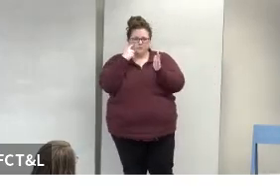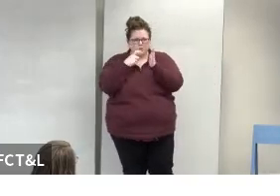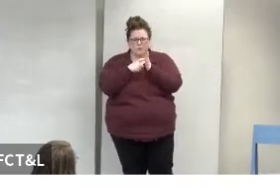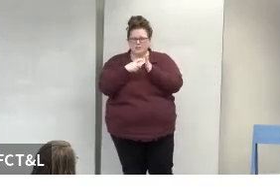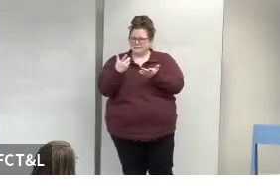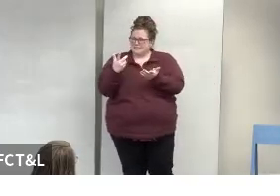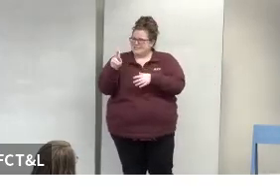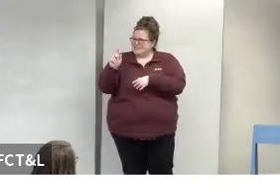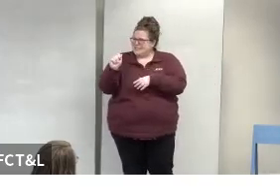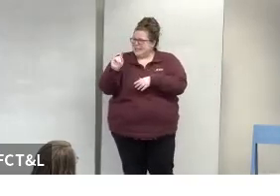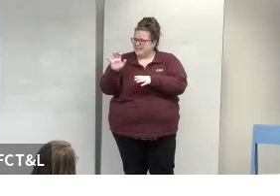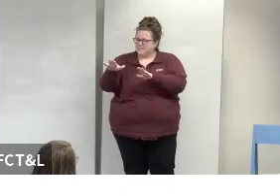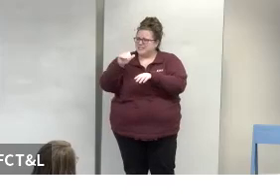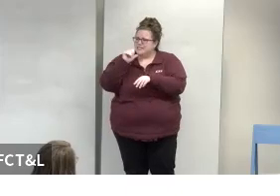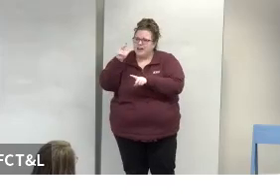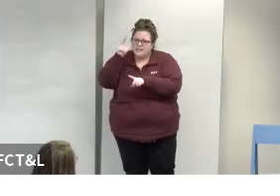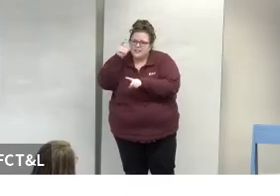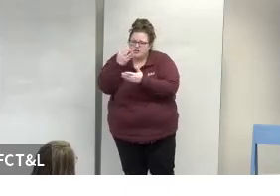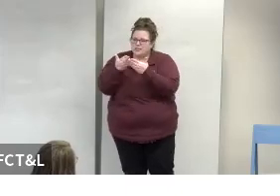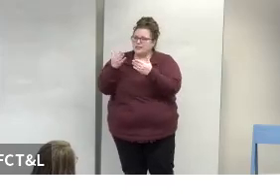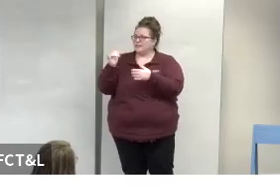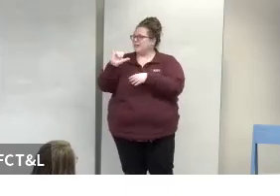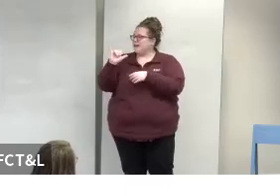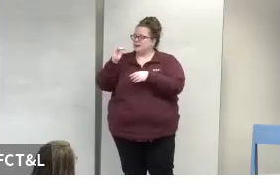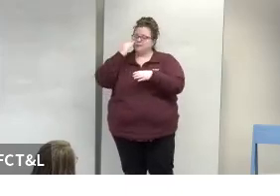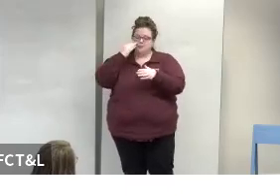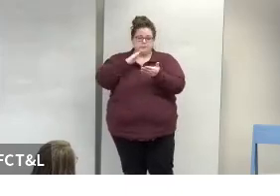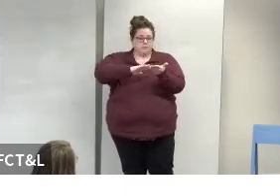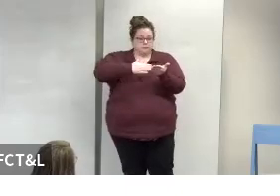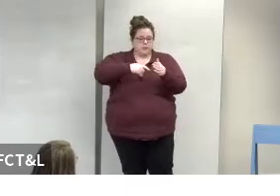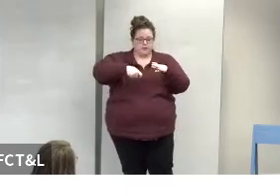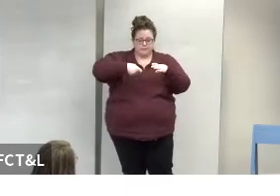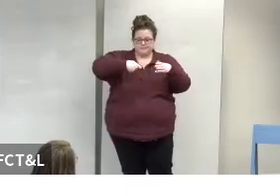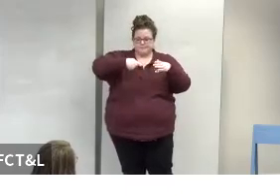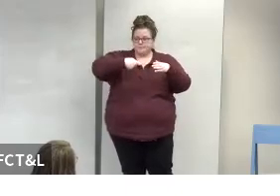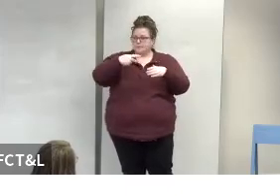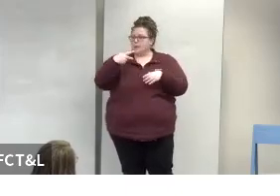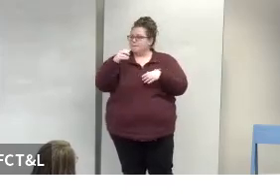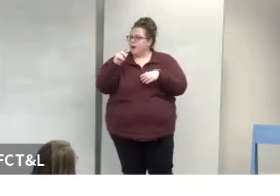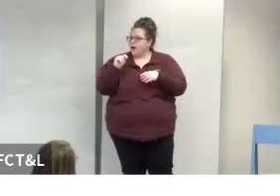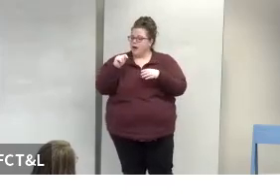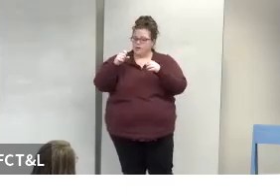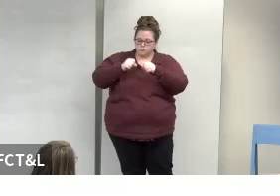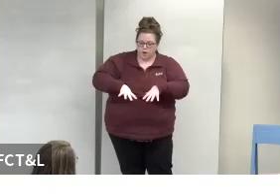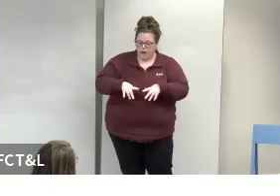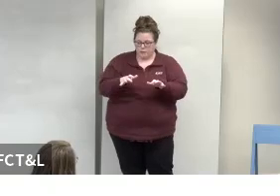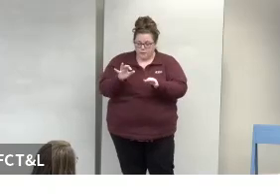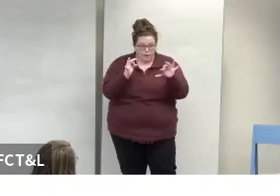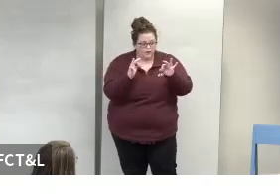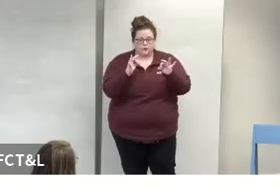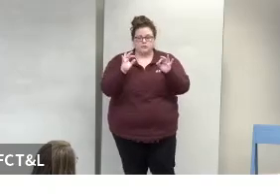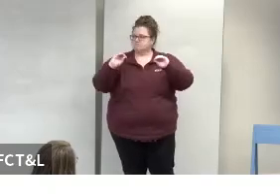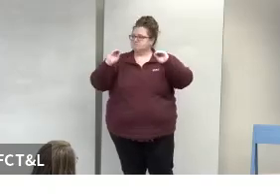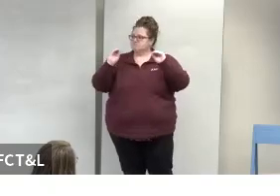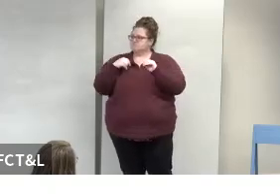4, I started having hearing loss, and my mom started noticing I wasn't hearing information. If she was cooking and